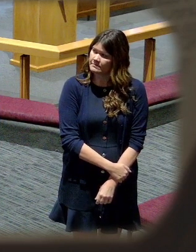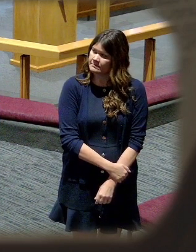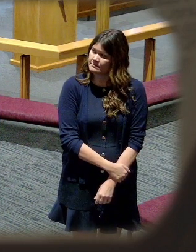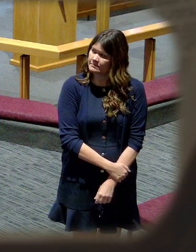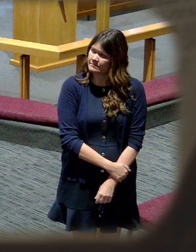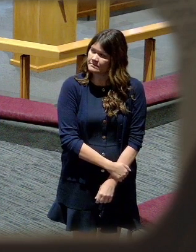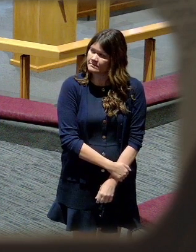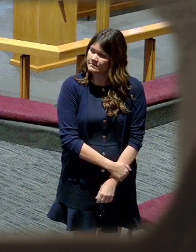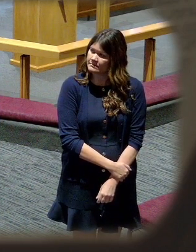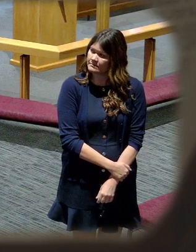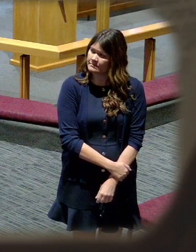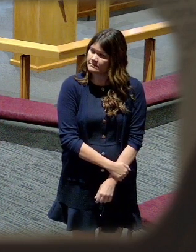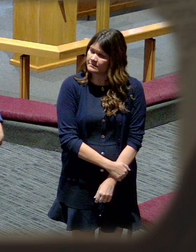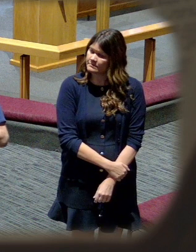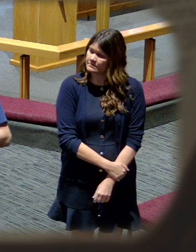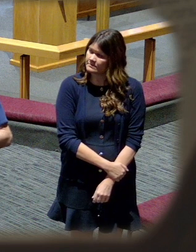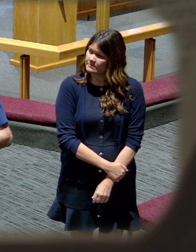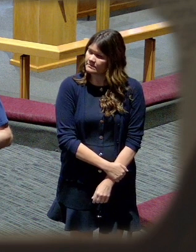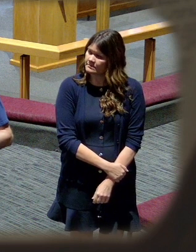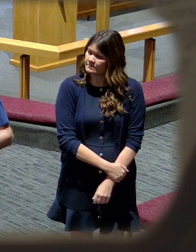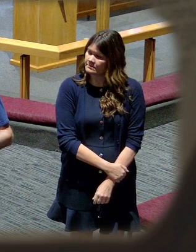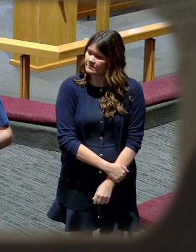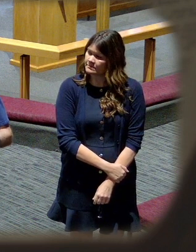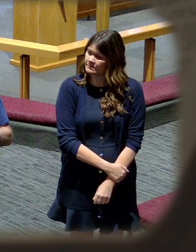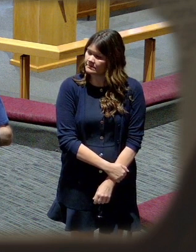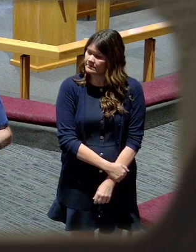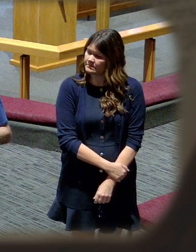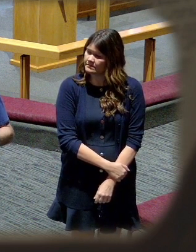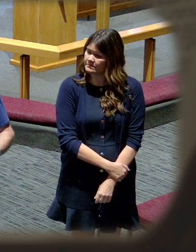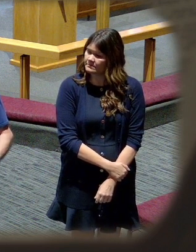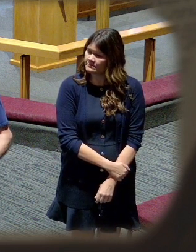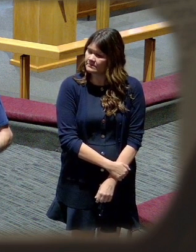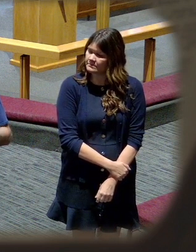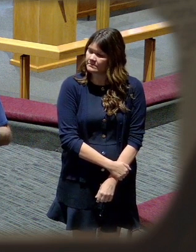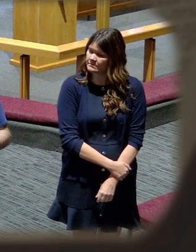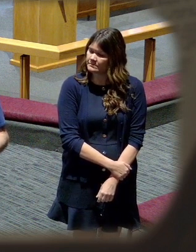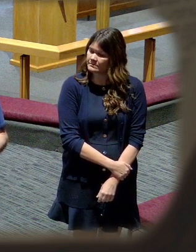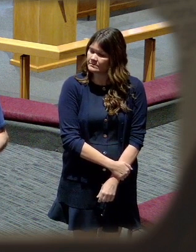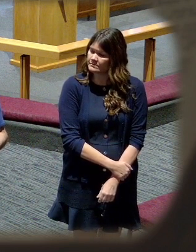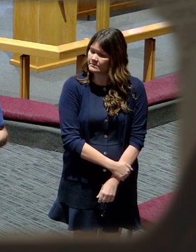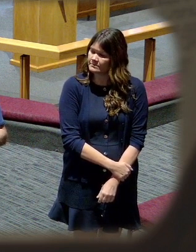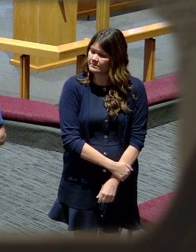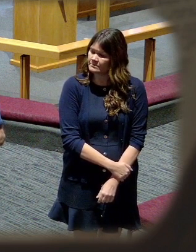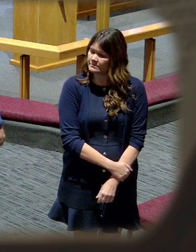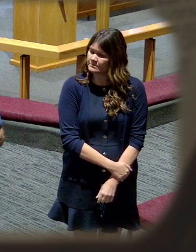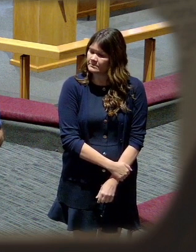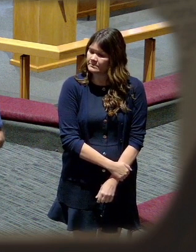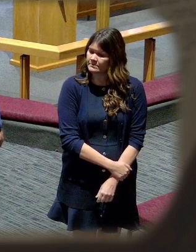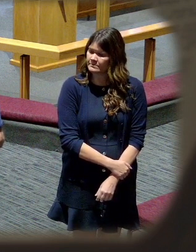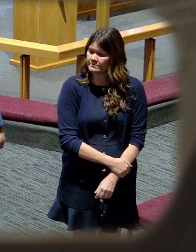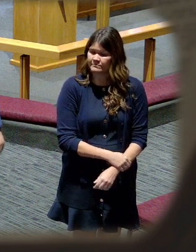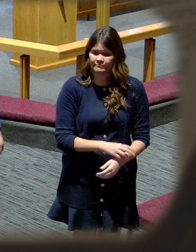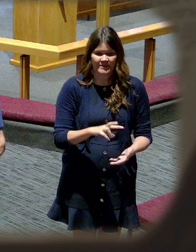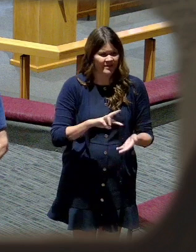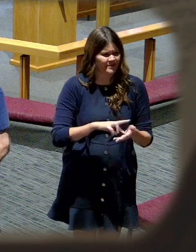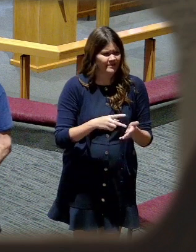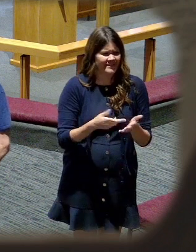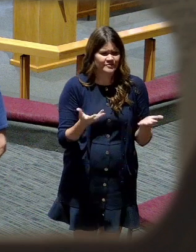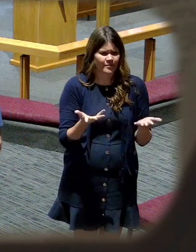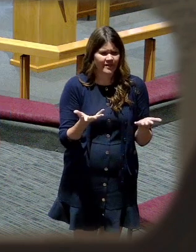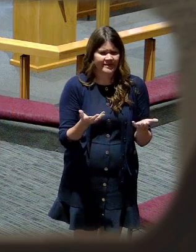God the Father Almighty. From thence He will come to judge the living and the dead. What does this mean?